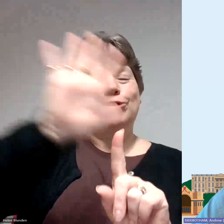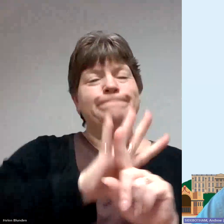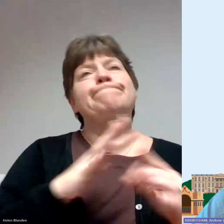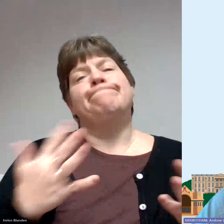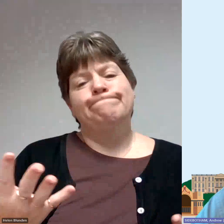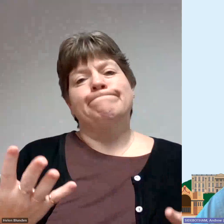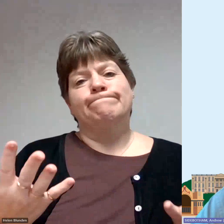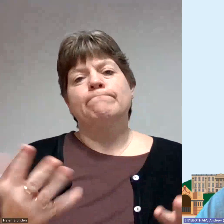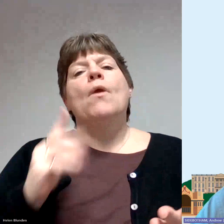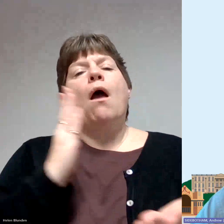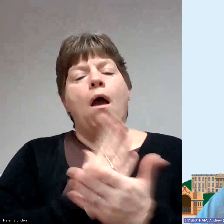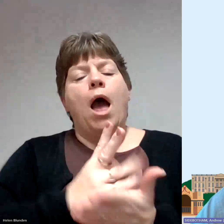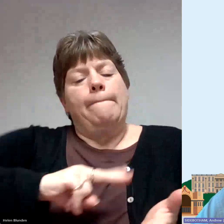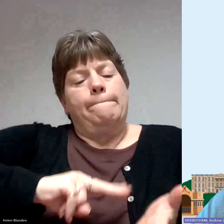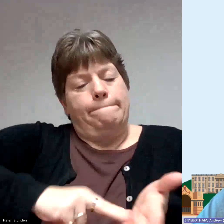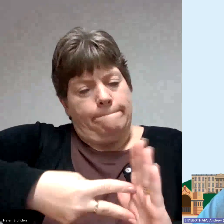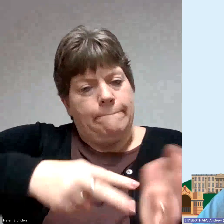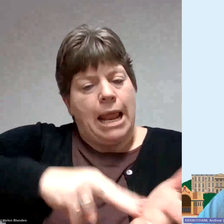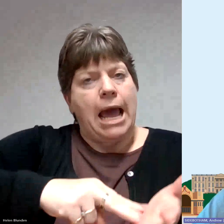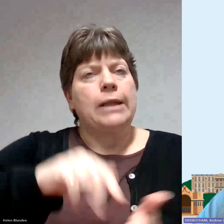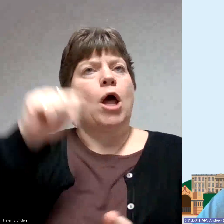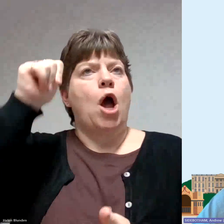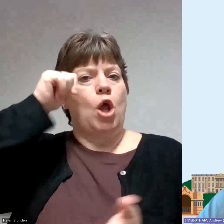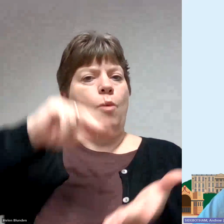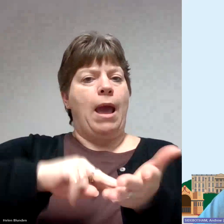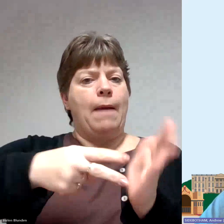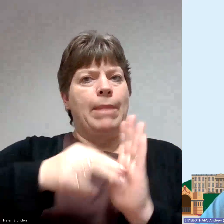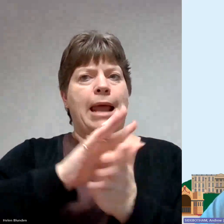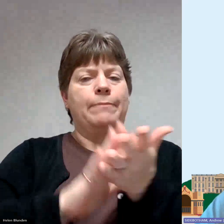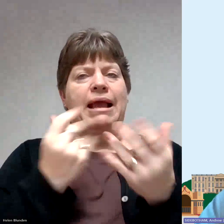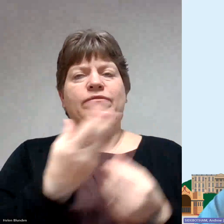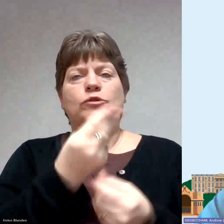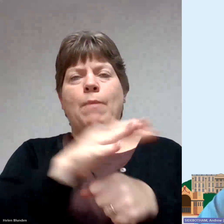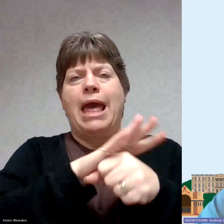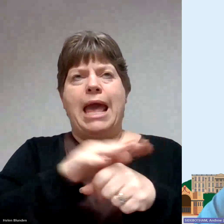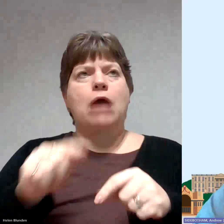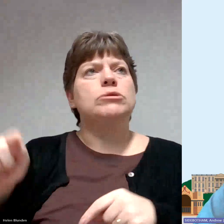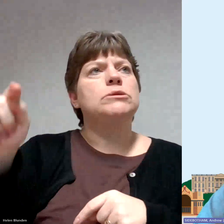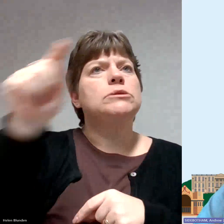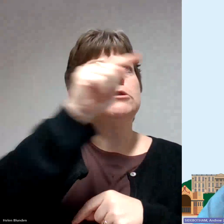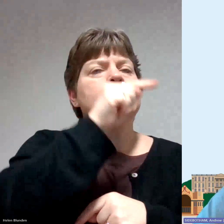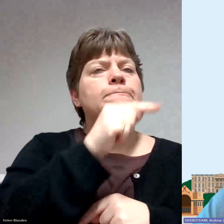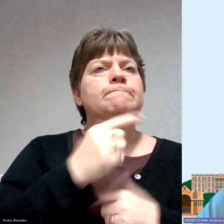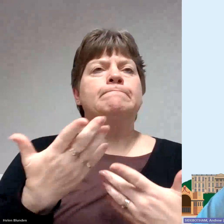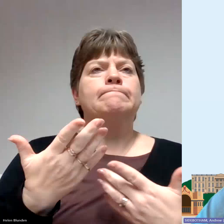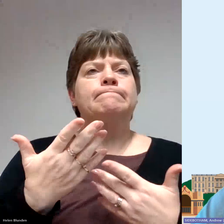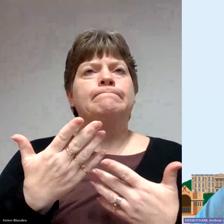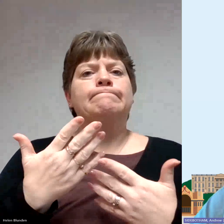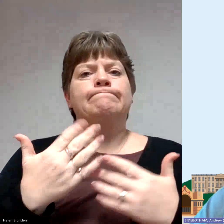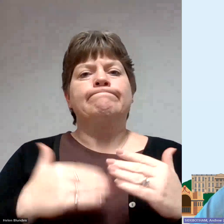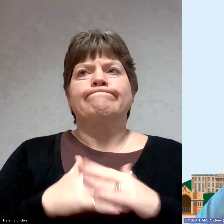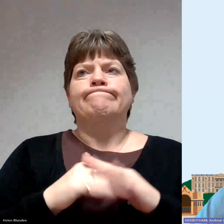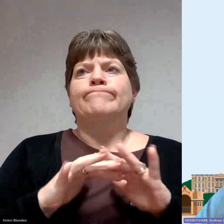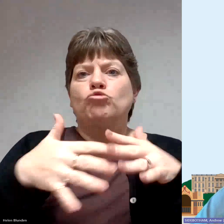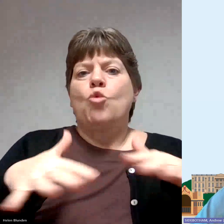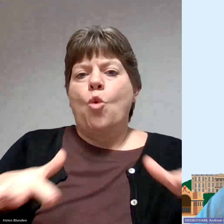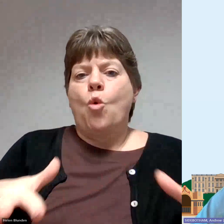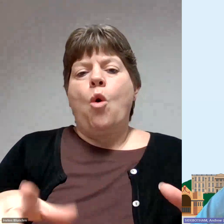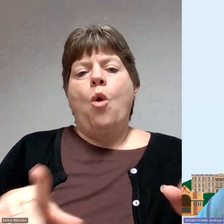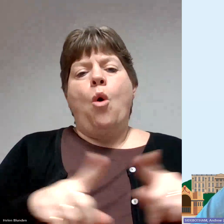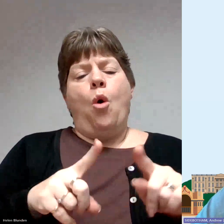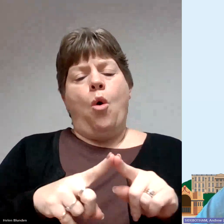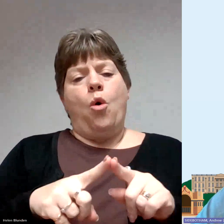acknowledge that planning means that we've got areas of of significant urbanisation, but also